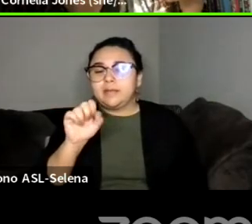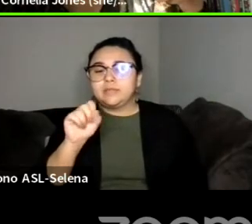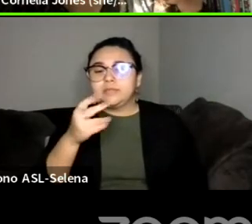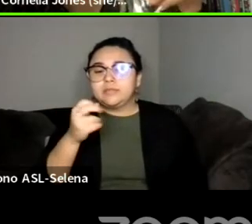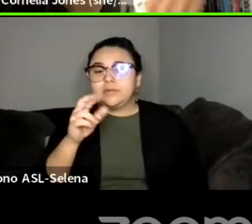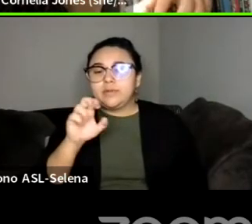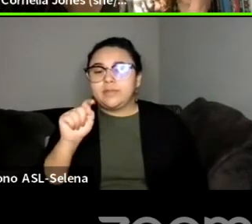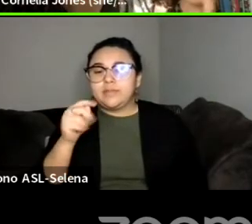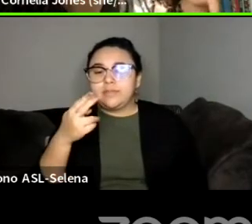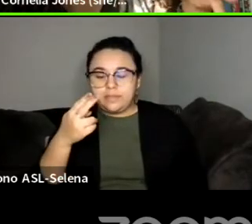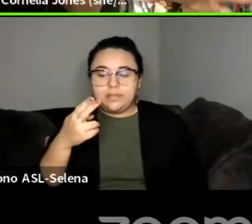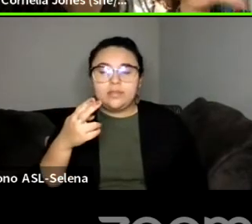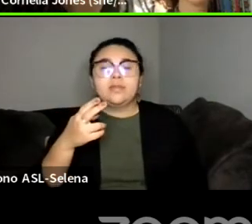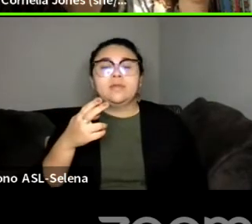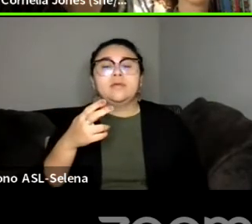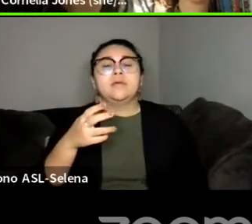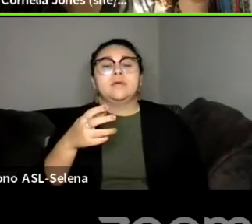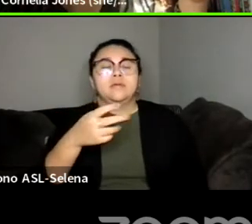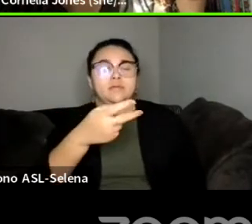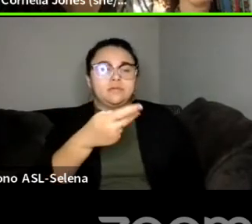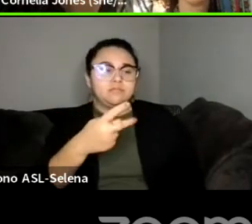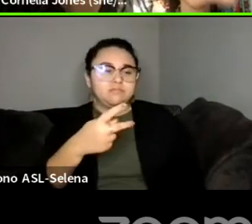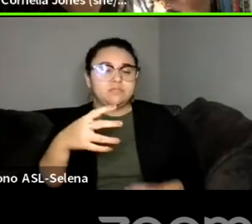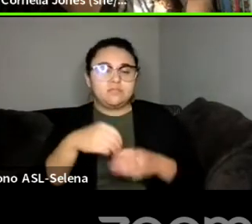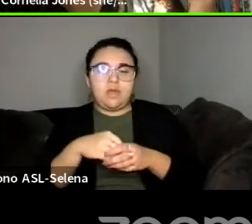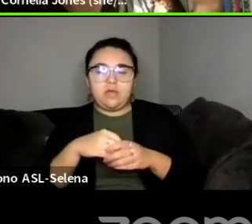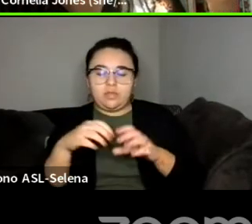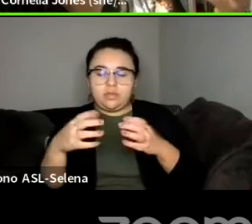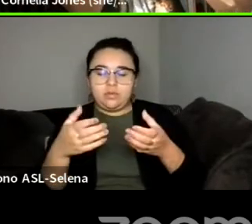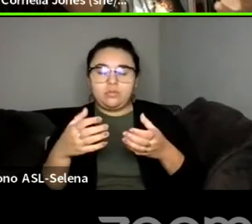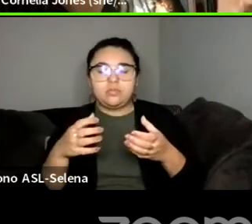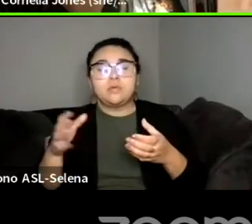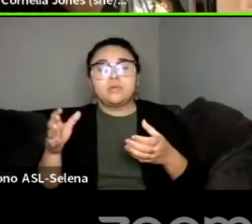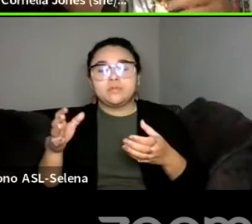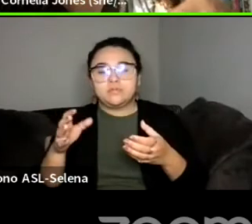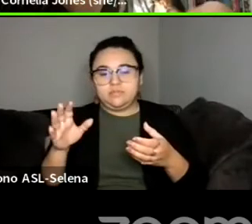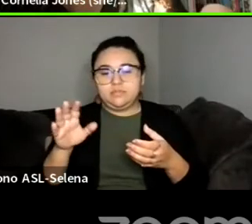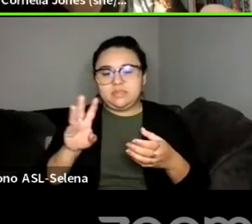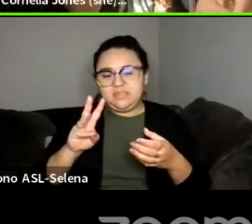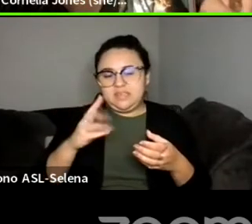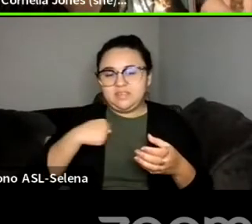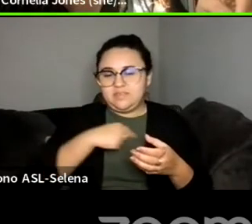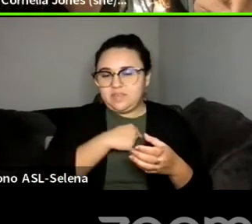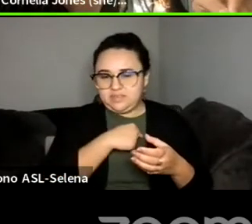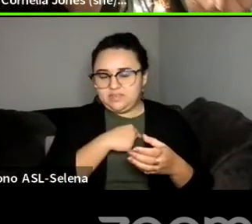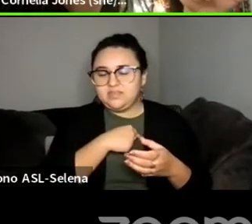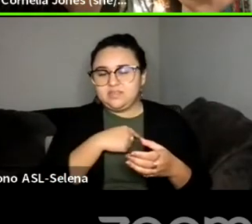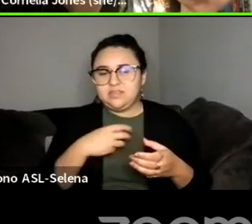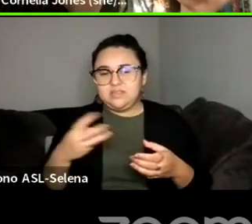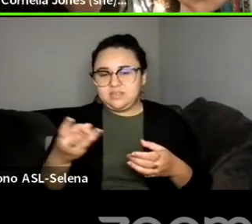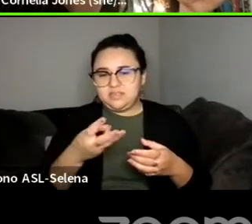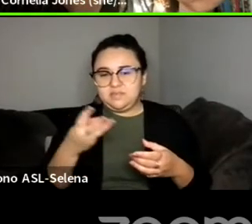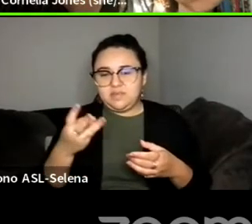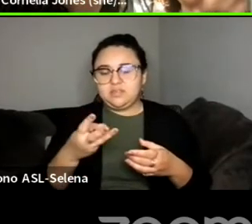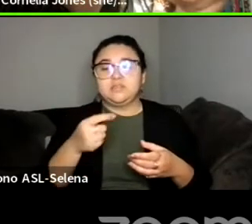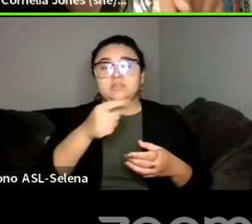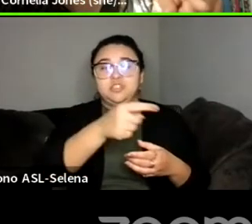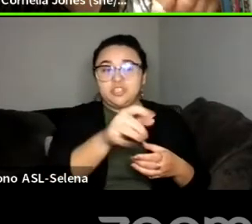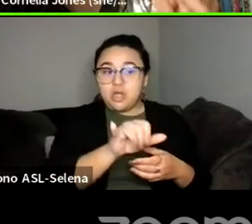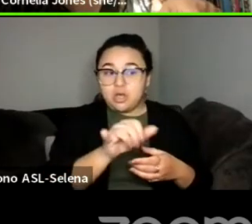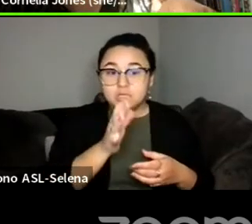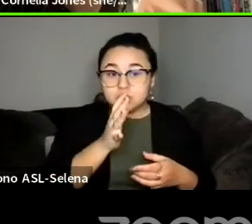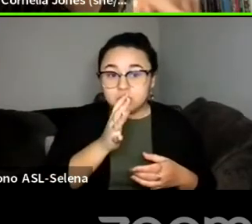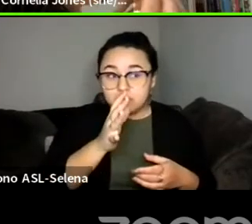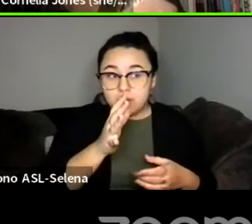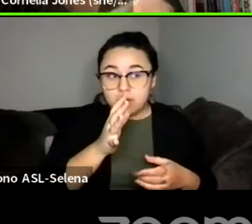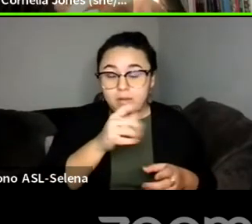we are part of this group. So there's six of us, but she's been a parent. And so just being able to see her